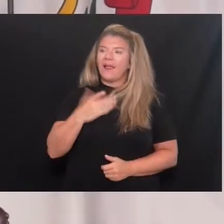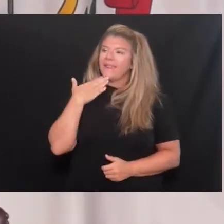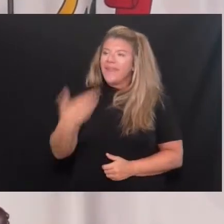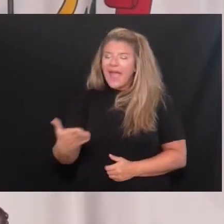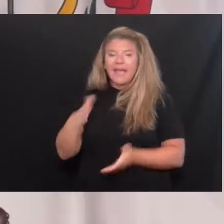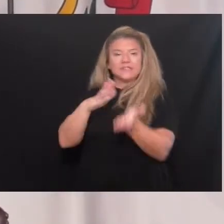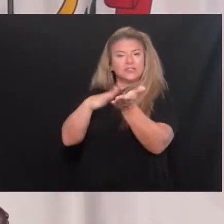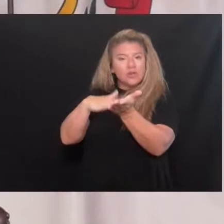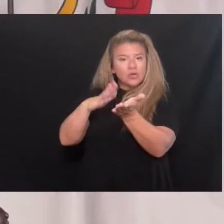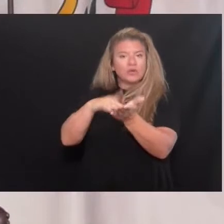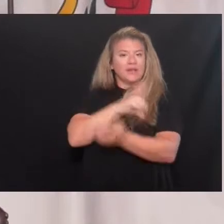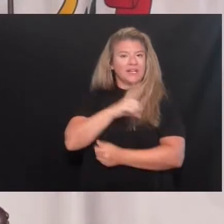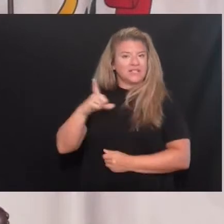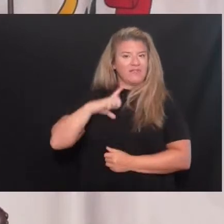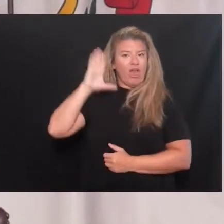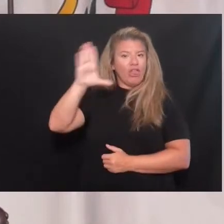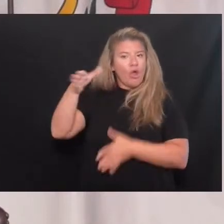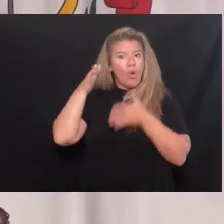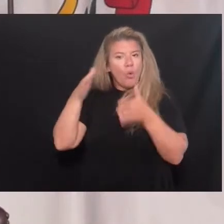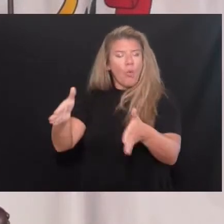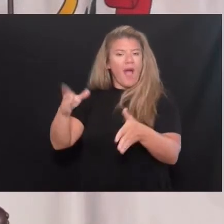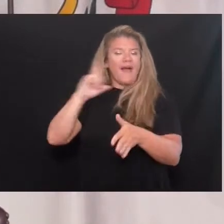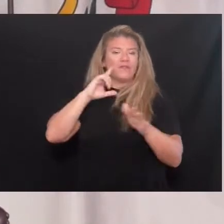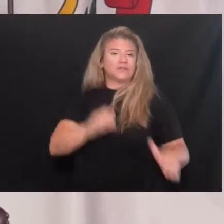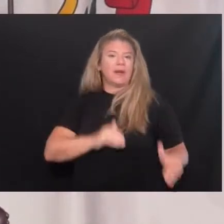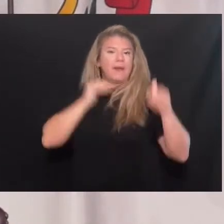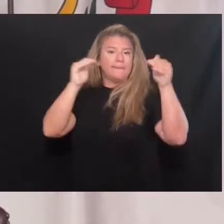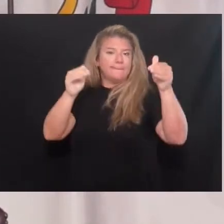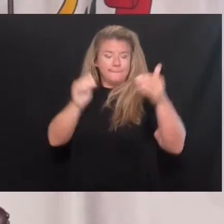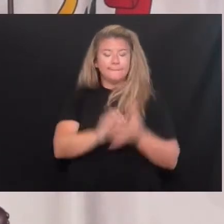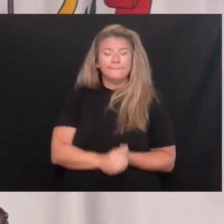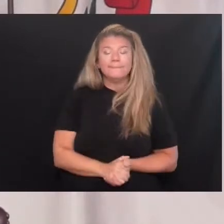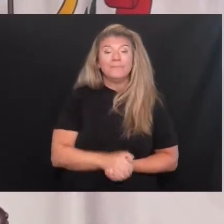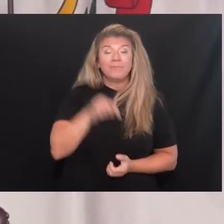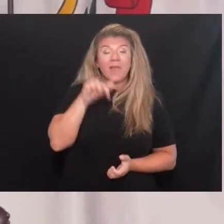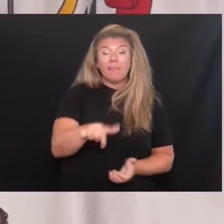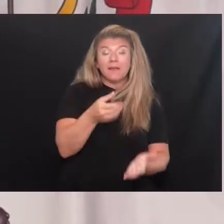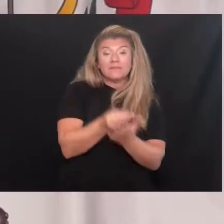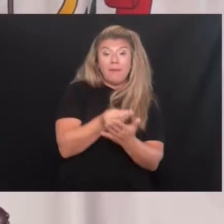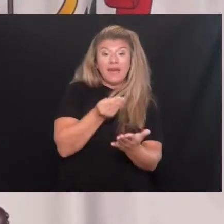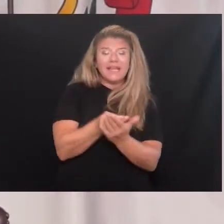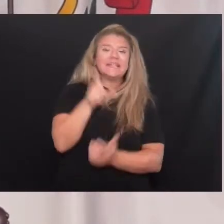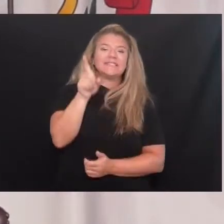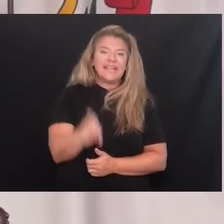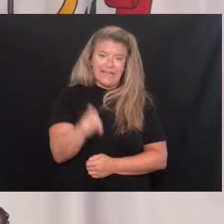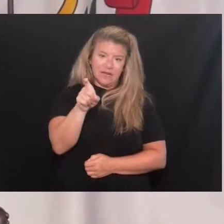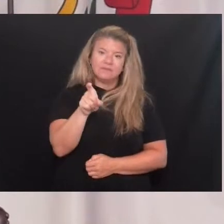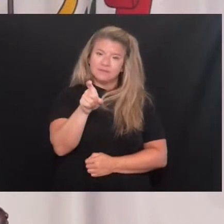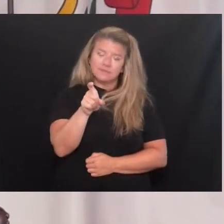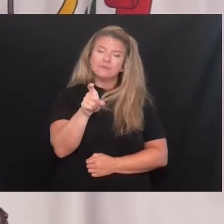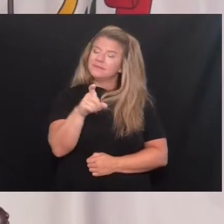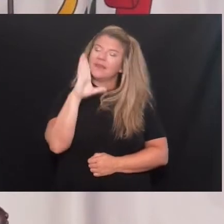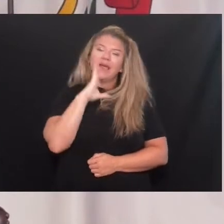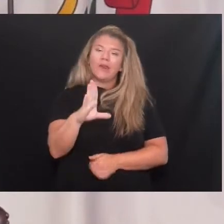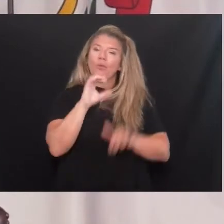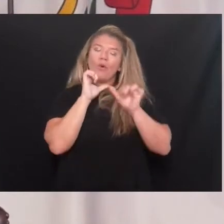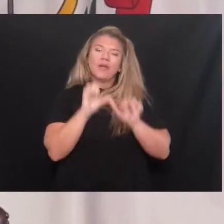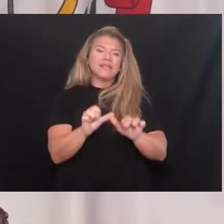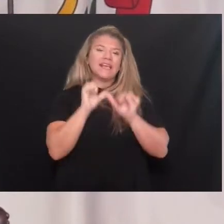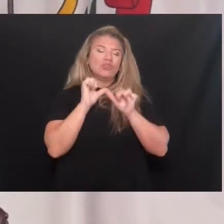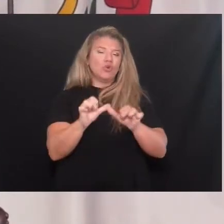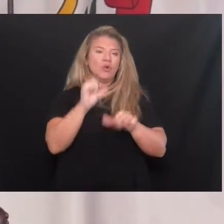in every way for stepping up. This money is much needed, and it will continue to set